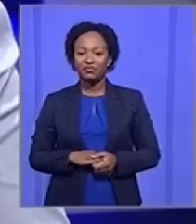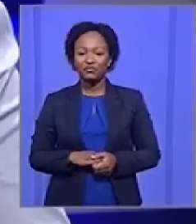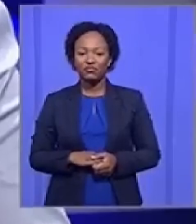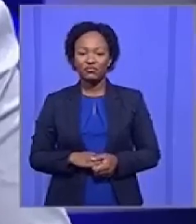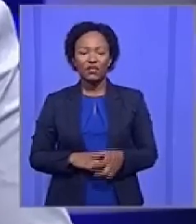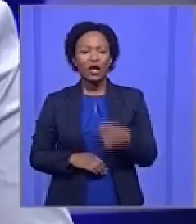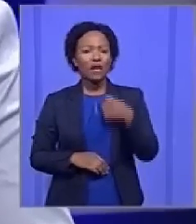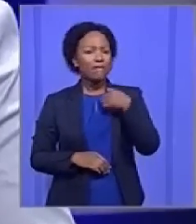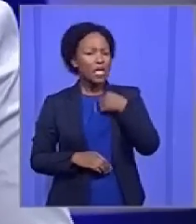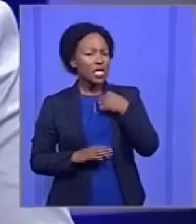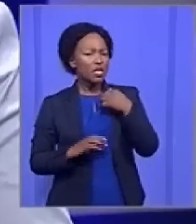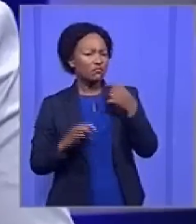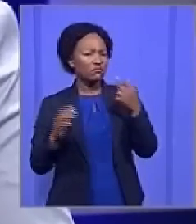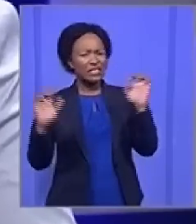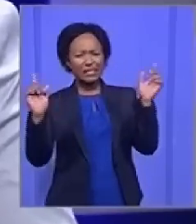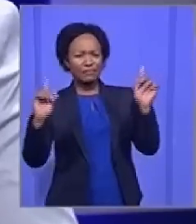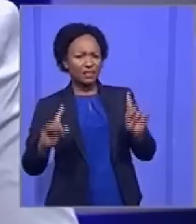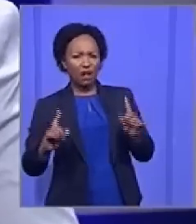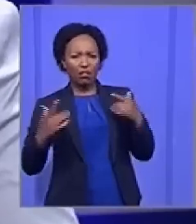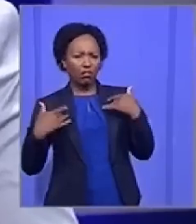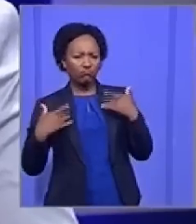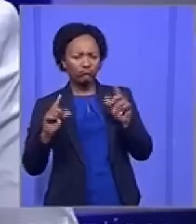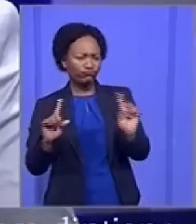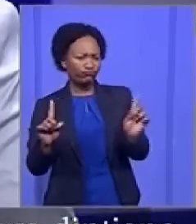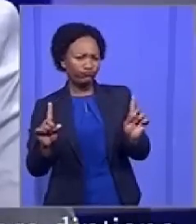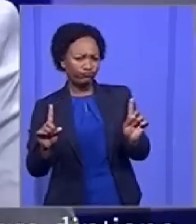I'm not special. I don't want to be treated